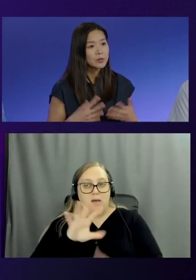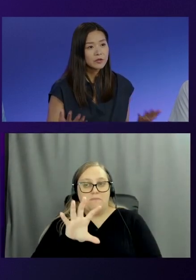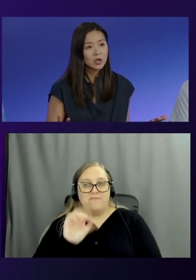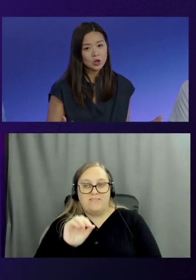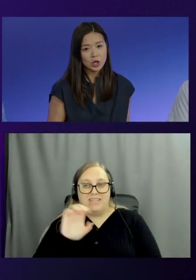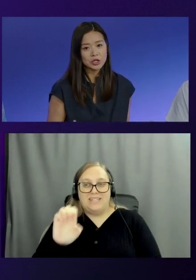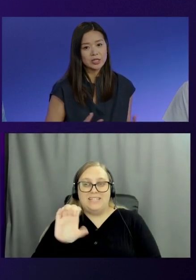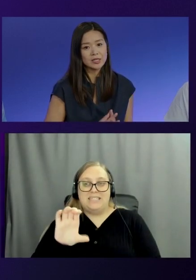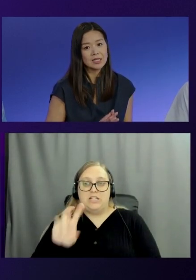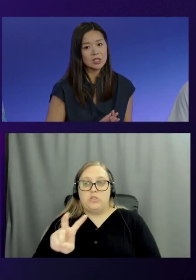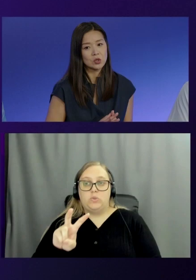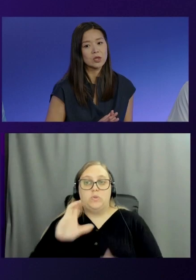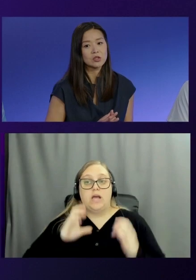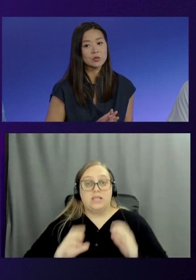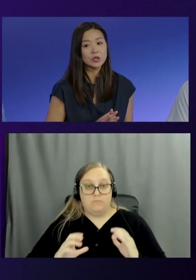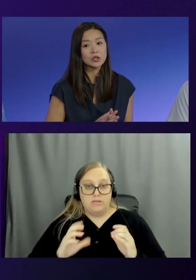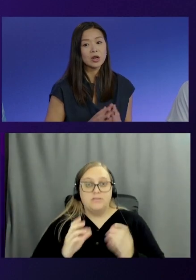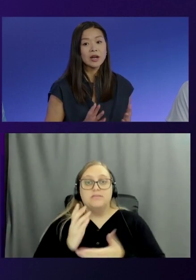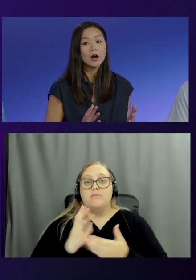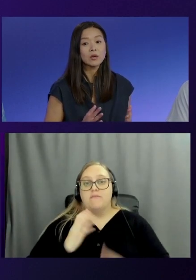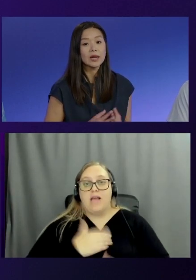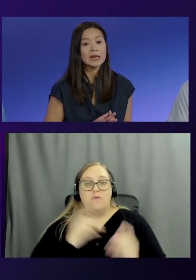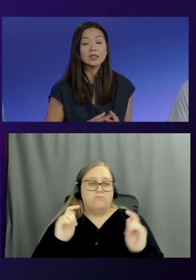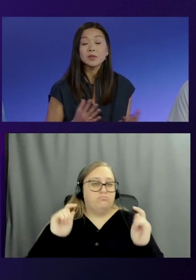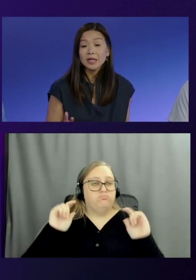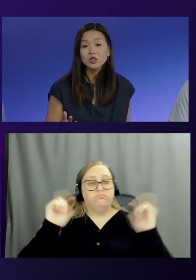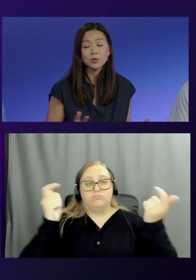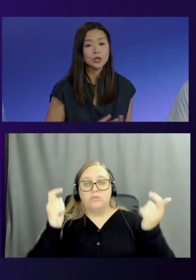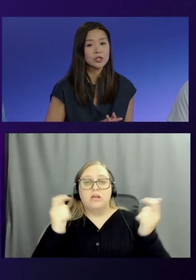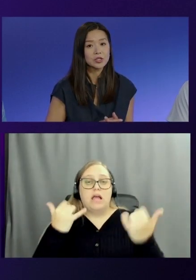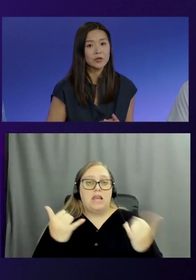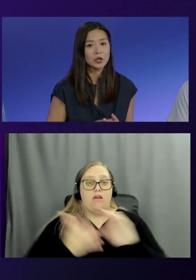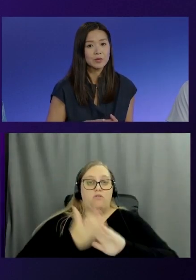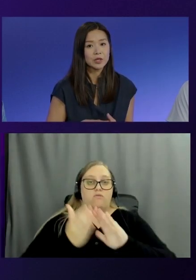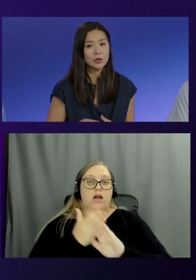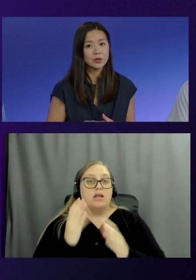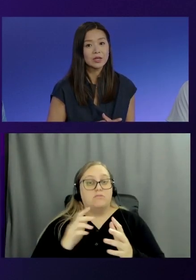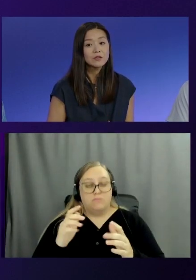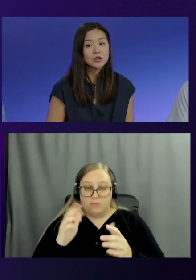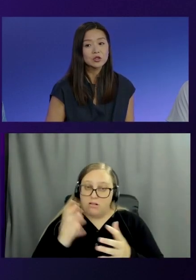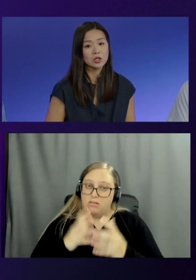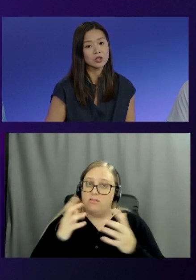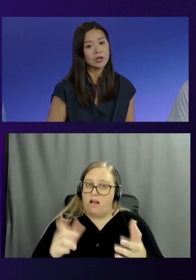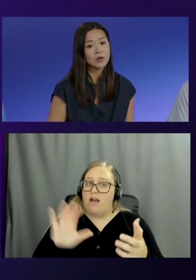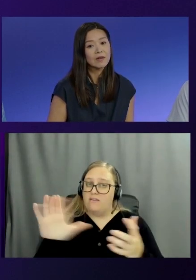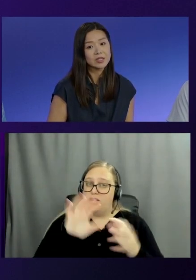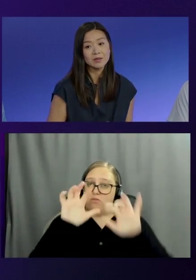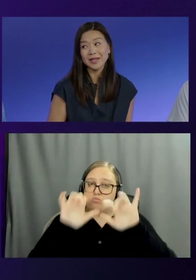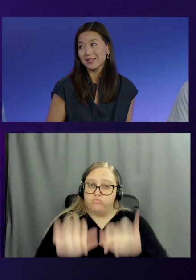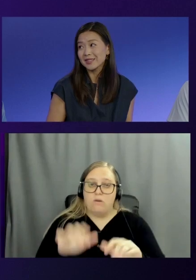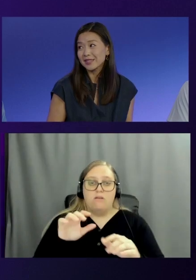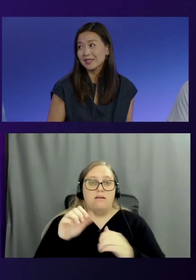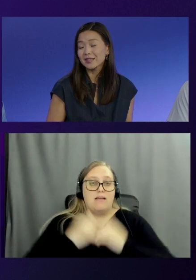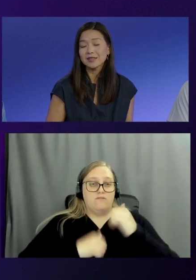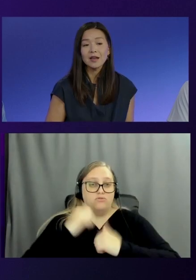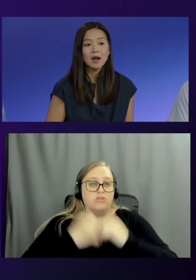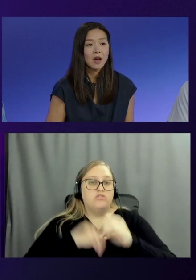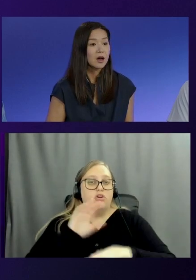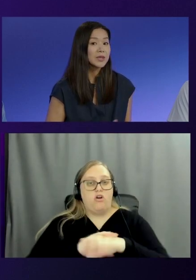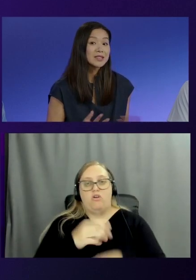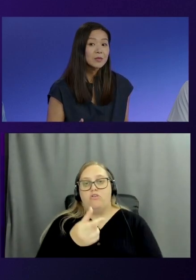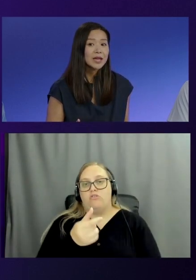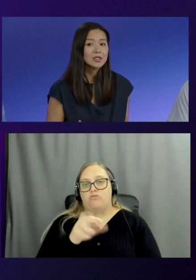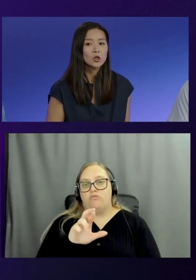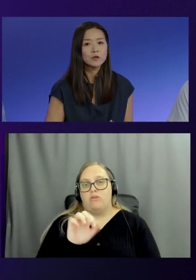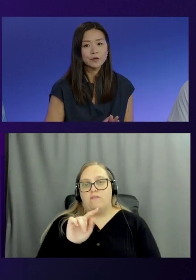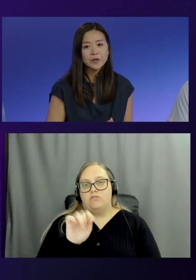So some of our largest EC2 customers are now running substantial portions of their compute infrastructure on Graviton-based instances.